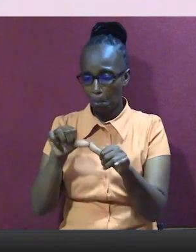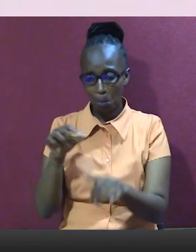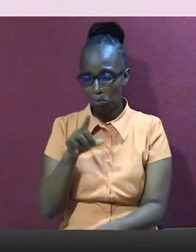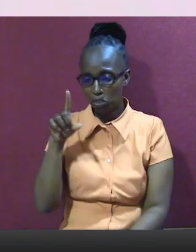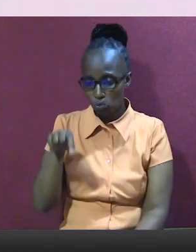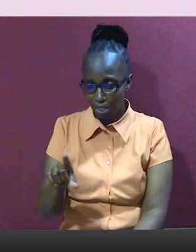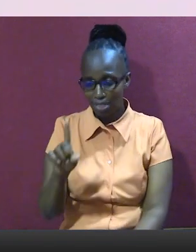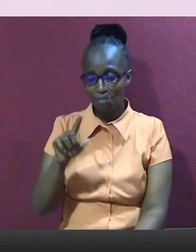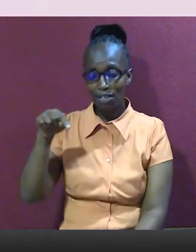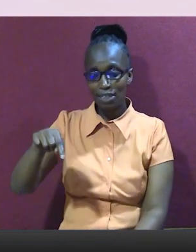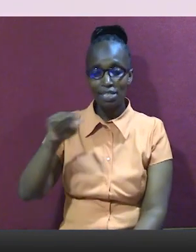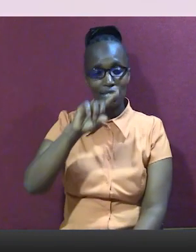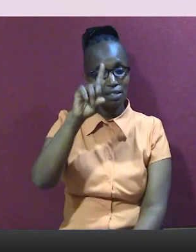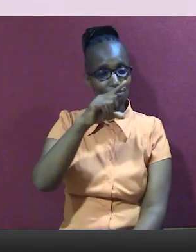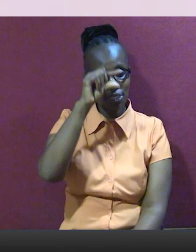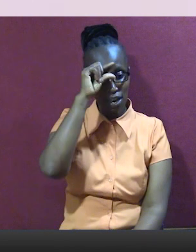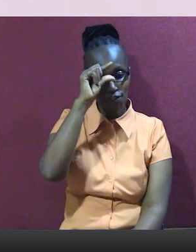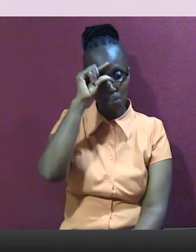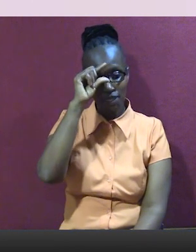first government since independence